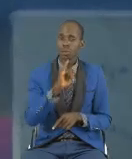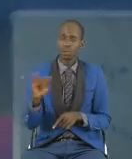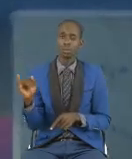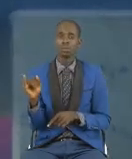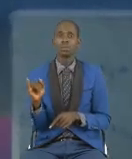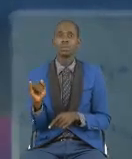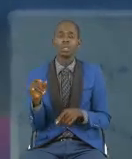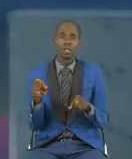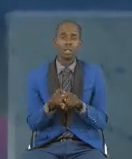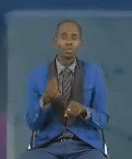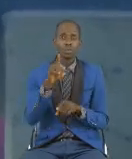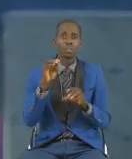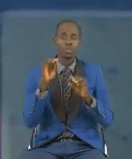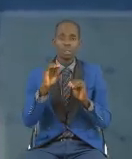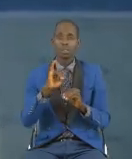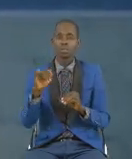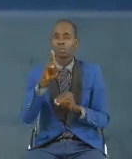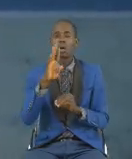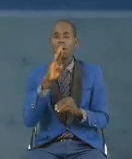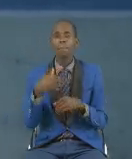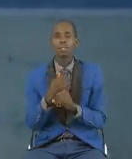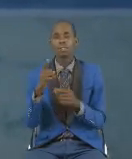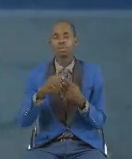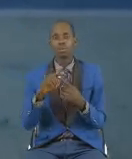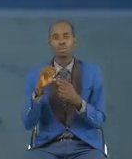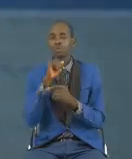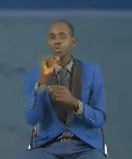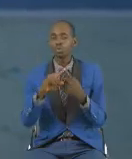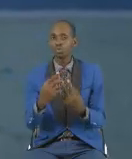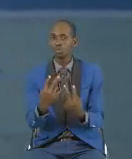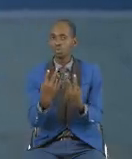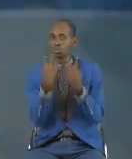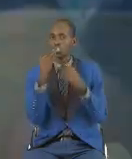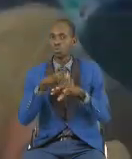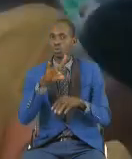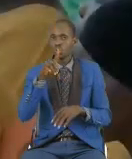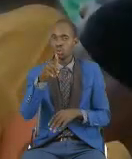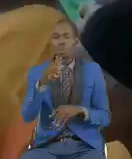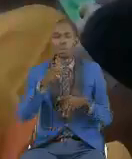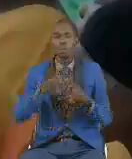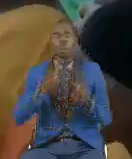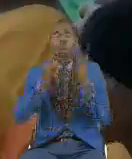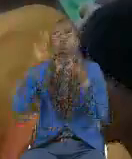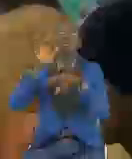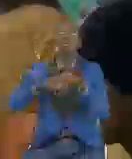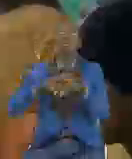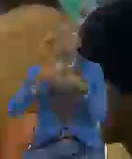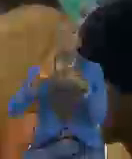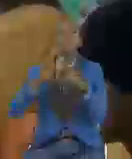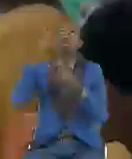their eyes away from you, and you are turning their eyes unto the God of heaven. And Paul the Apostle